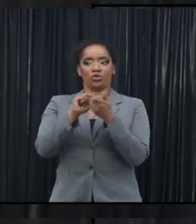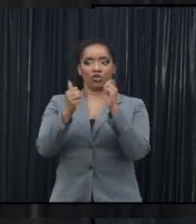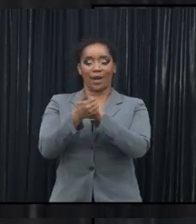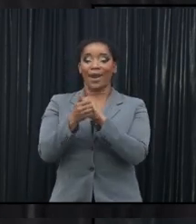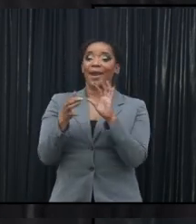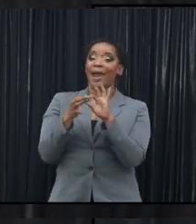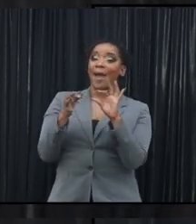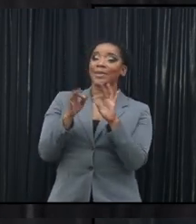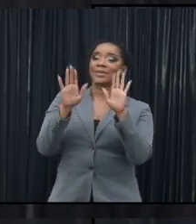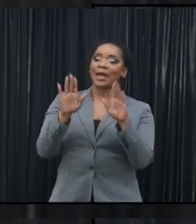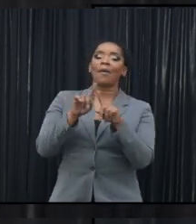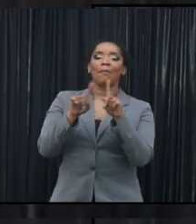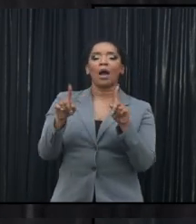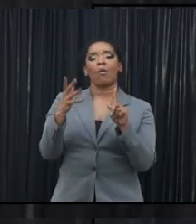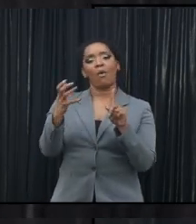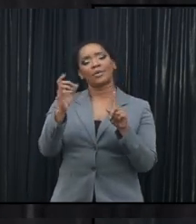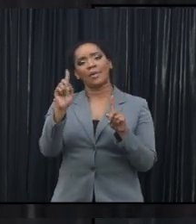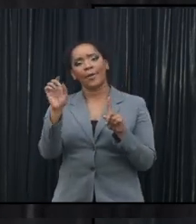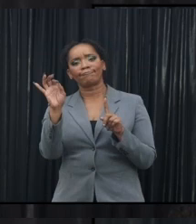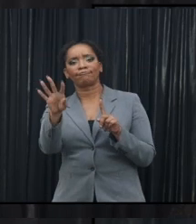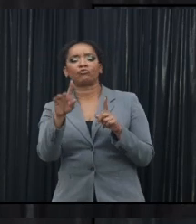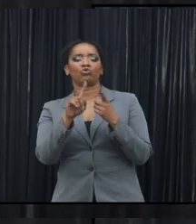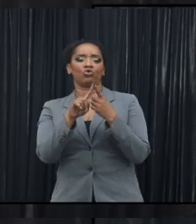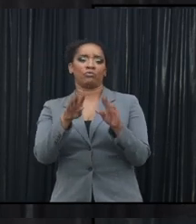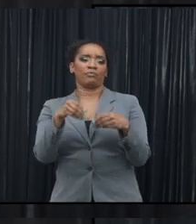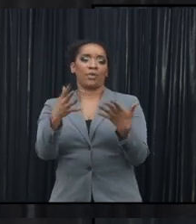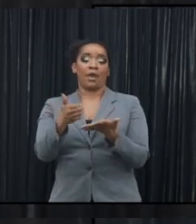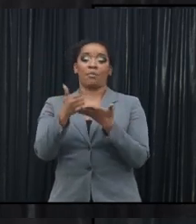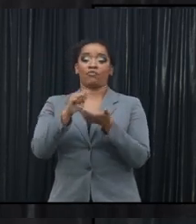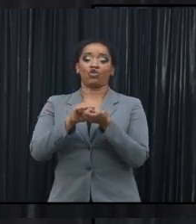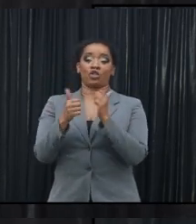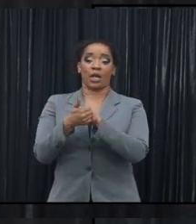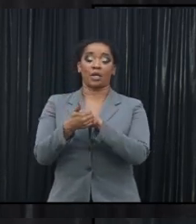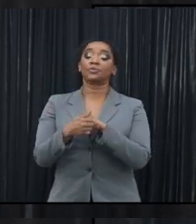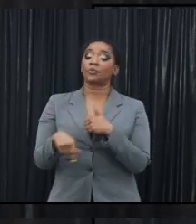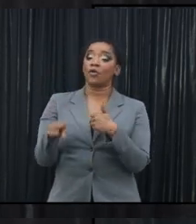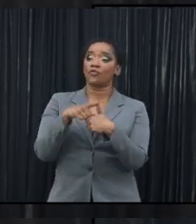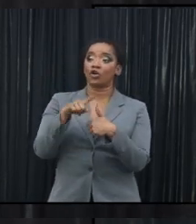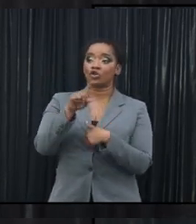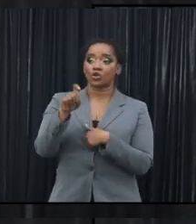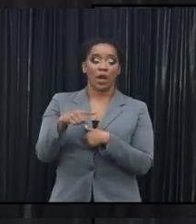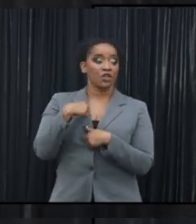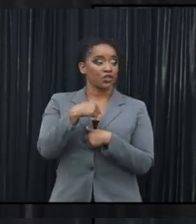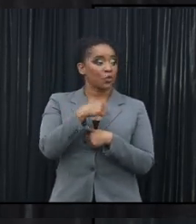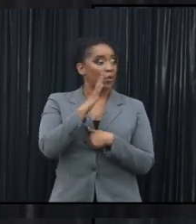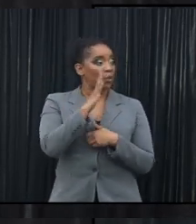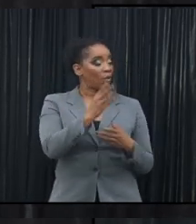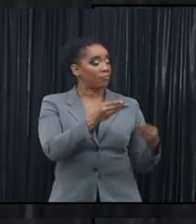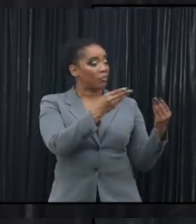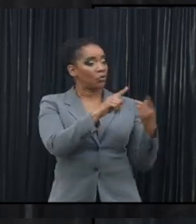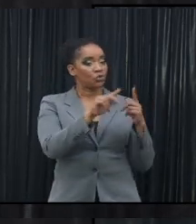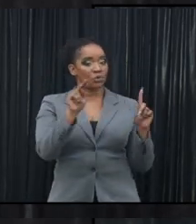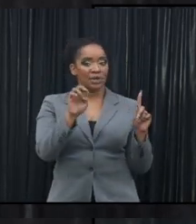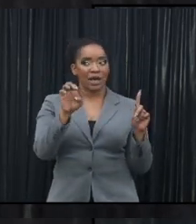want to effectuate some change. So we'll get started right away. The first question we will pose to Nedra. Can you